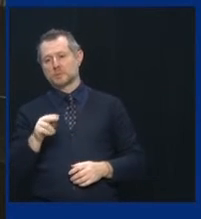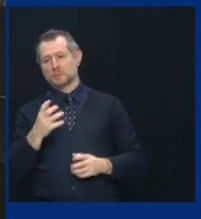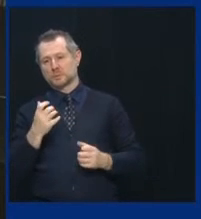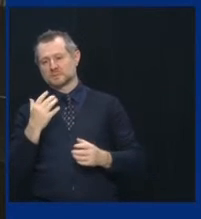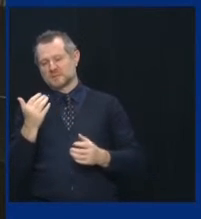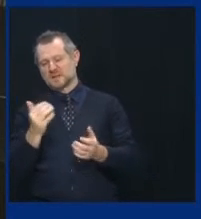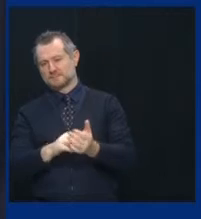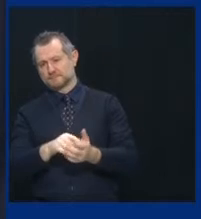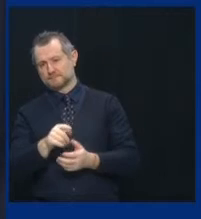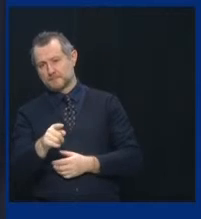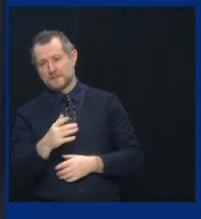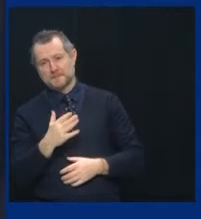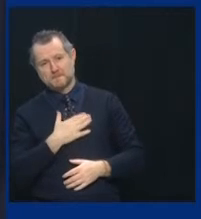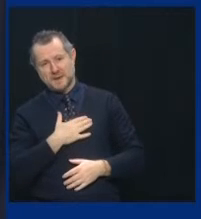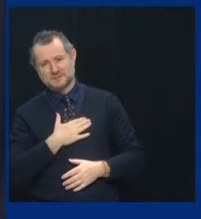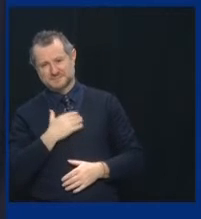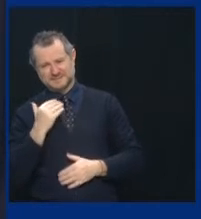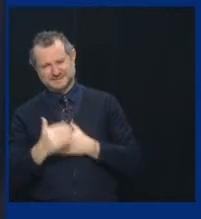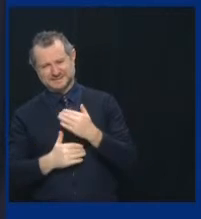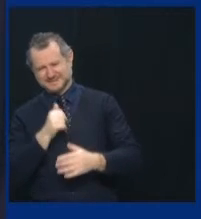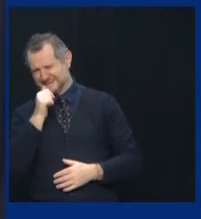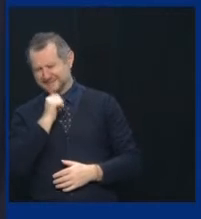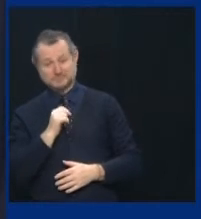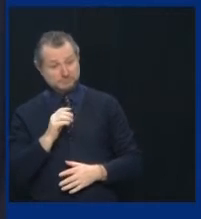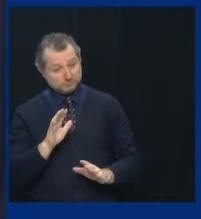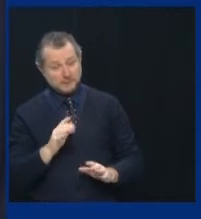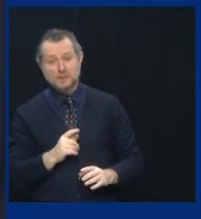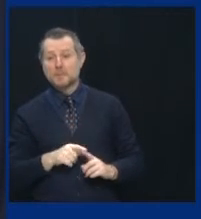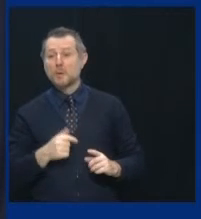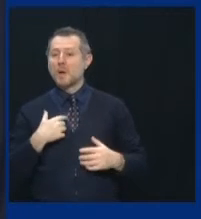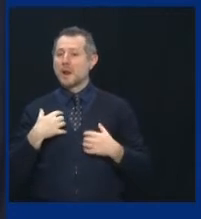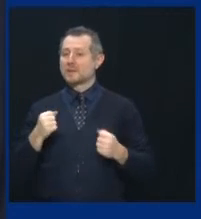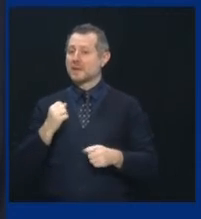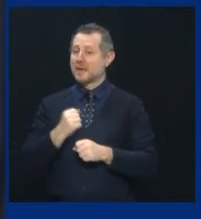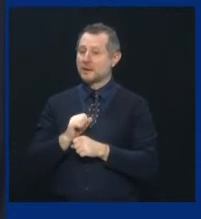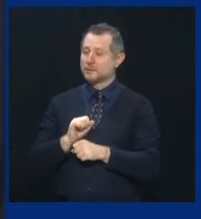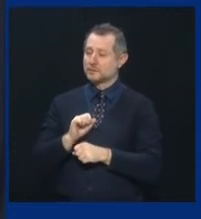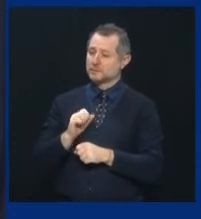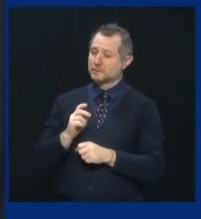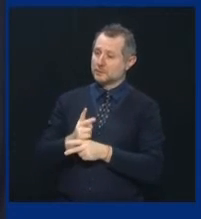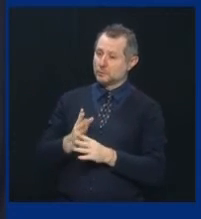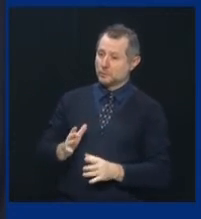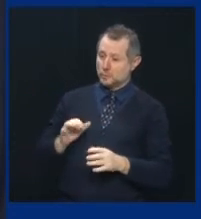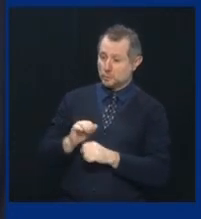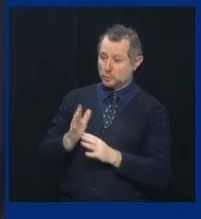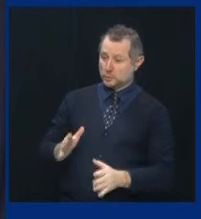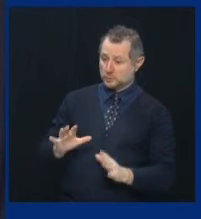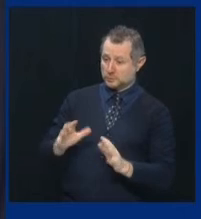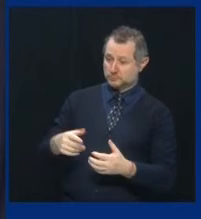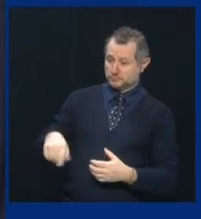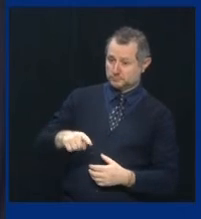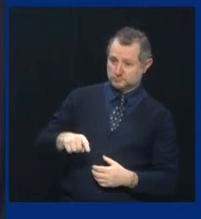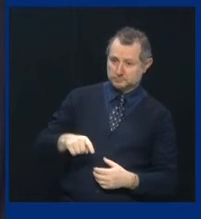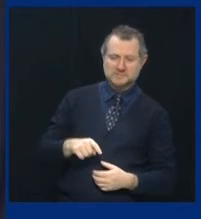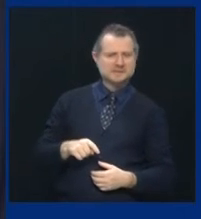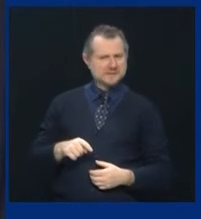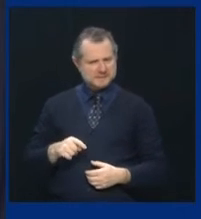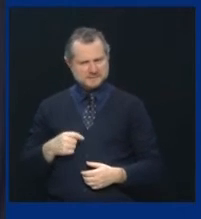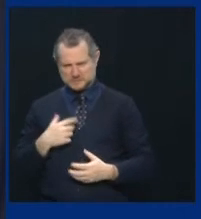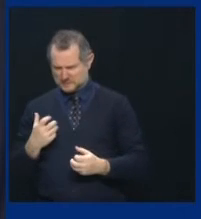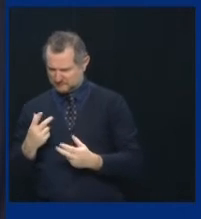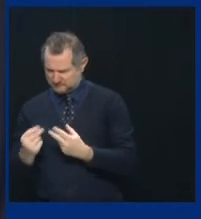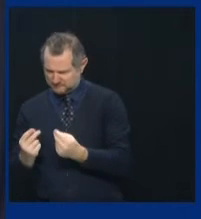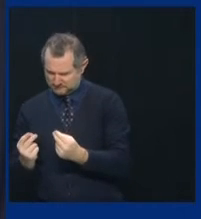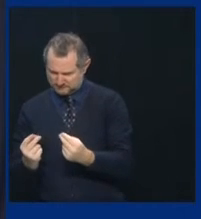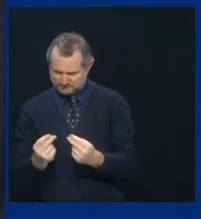impatience. We're doing healthcare workers as the first tranche. First, we want those healthcare workers vaccinated for